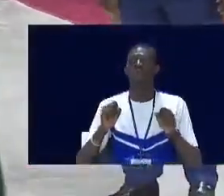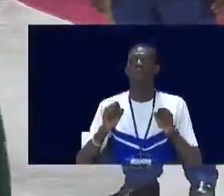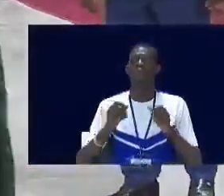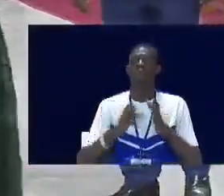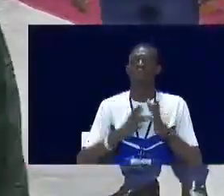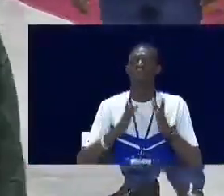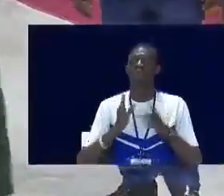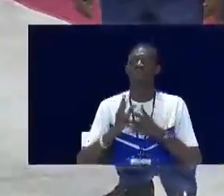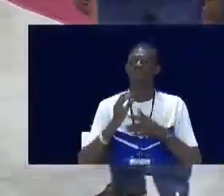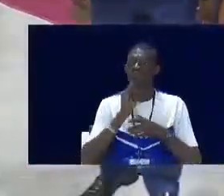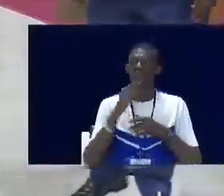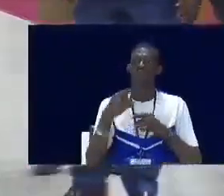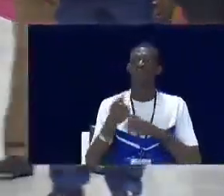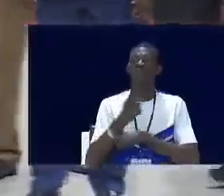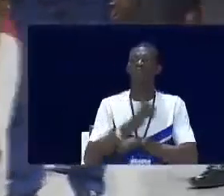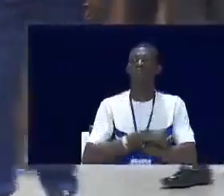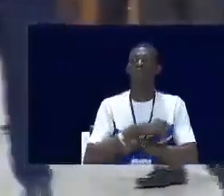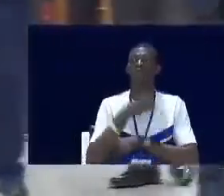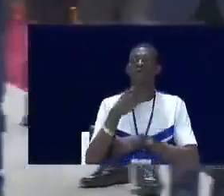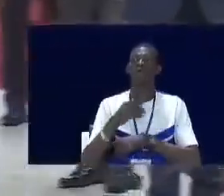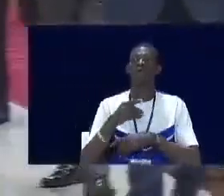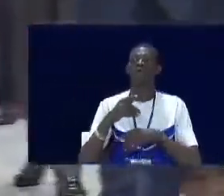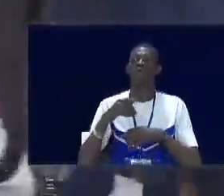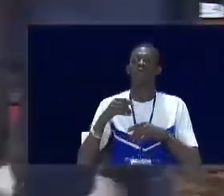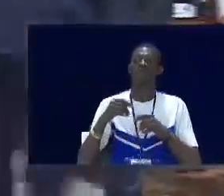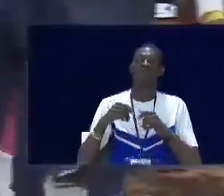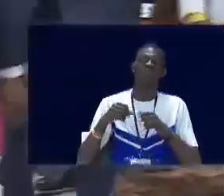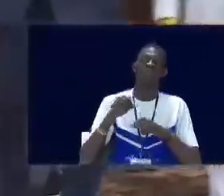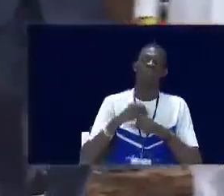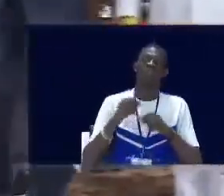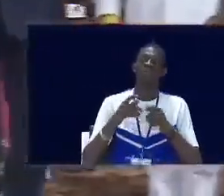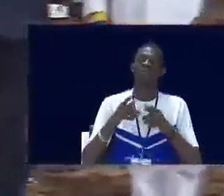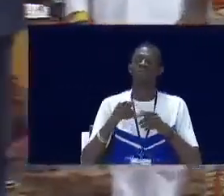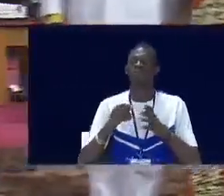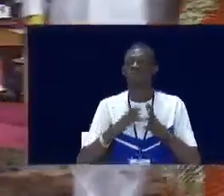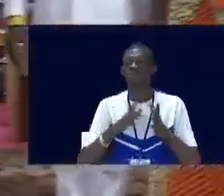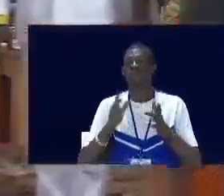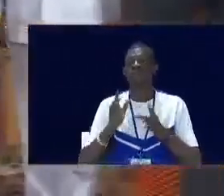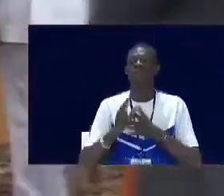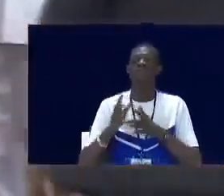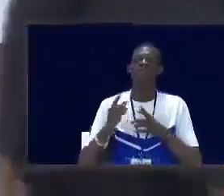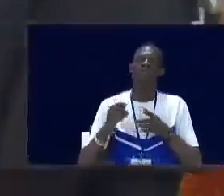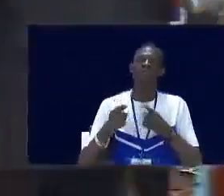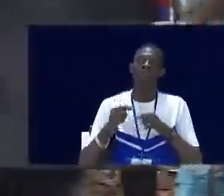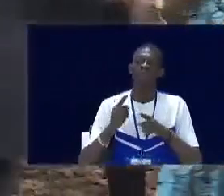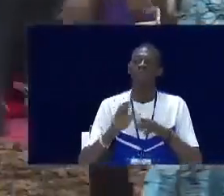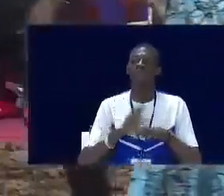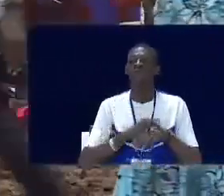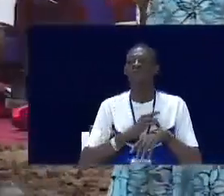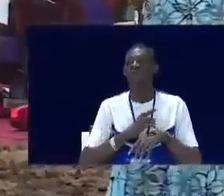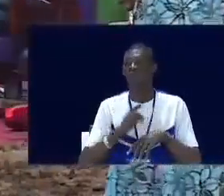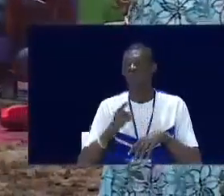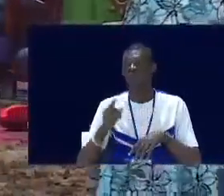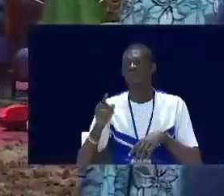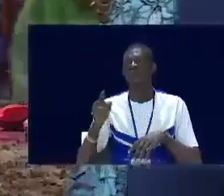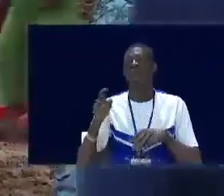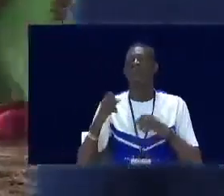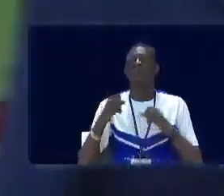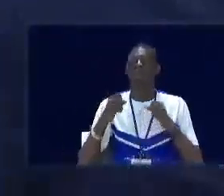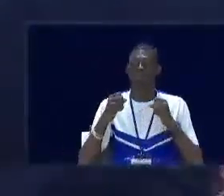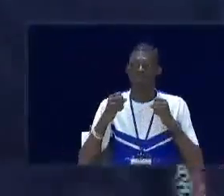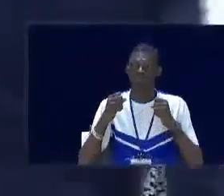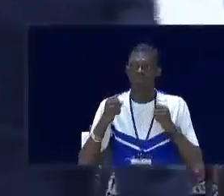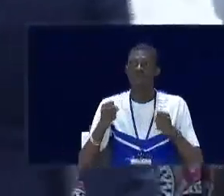this is the day of the latter rain. God is moving in His